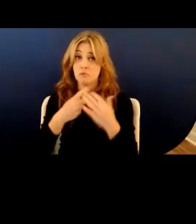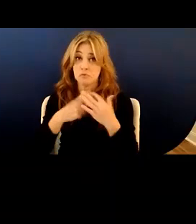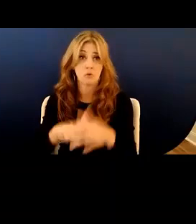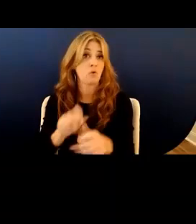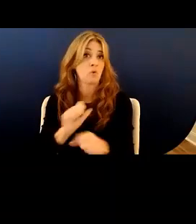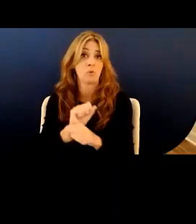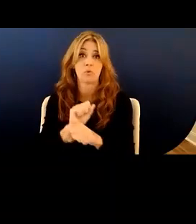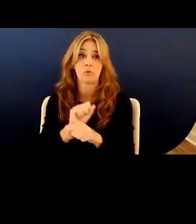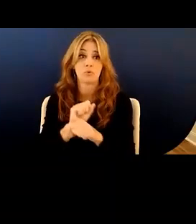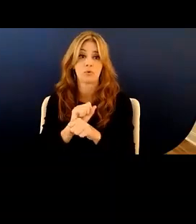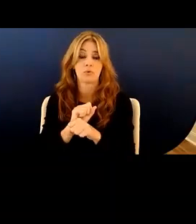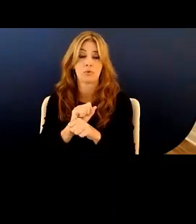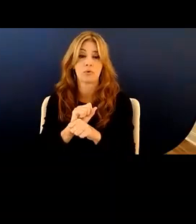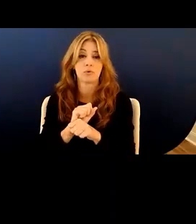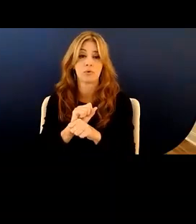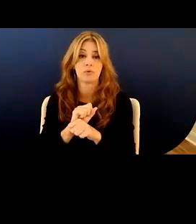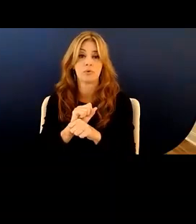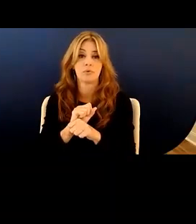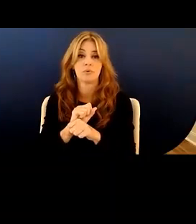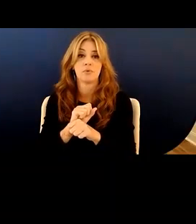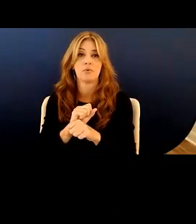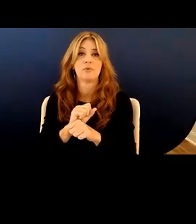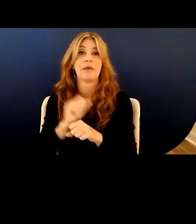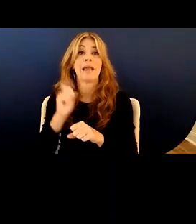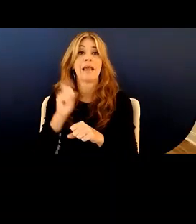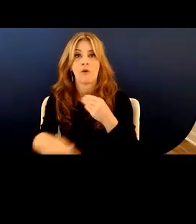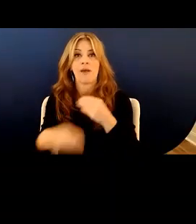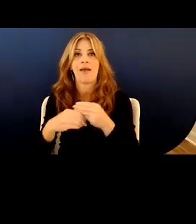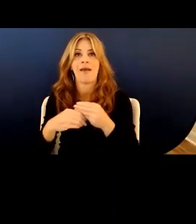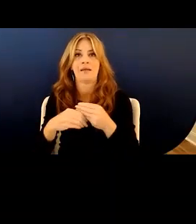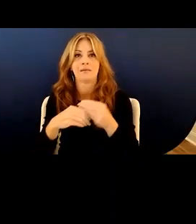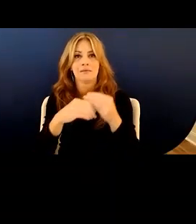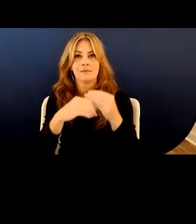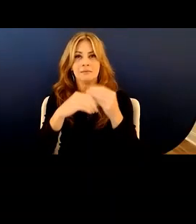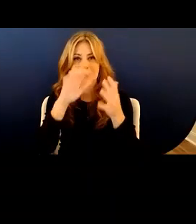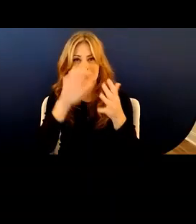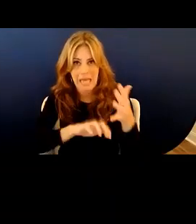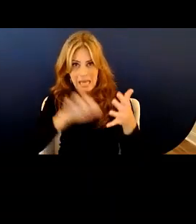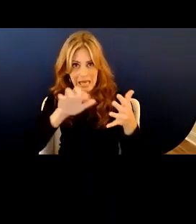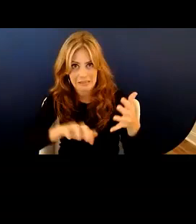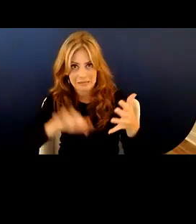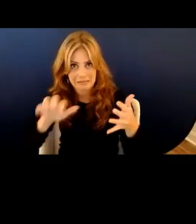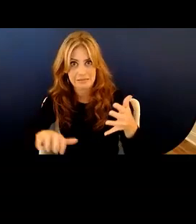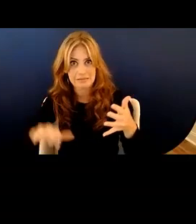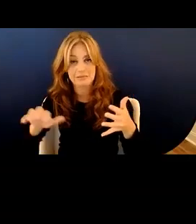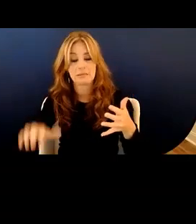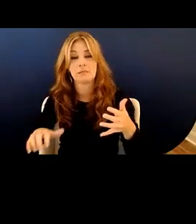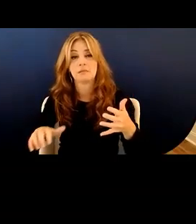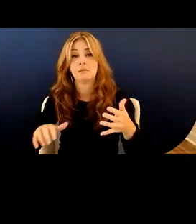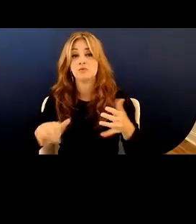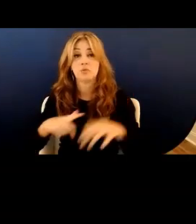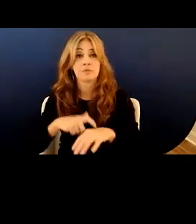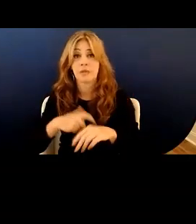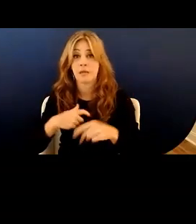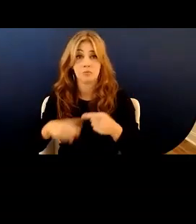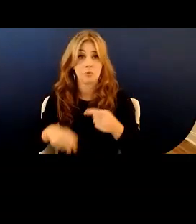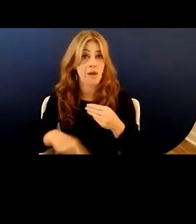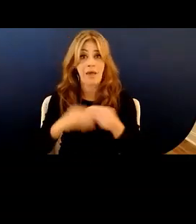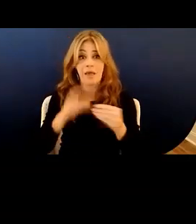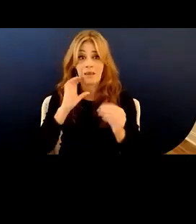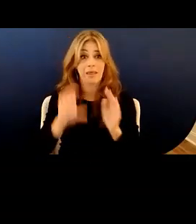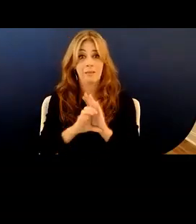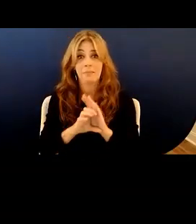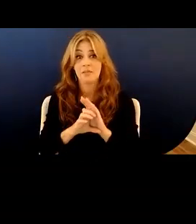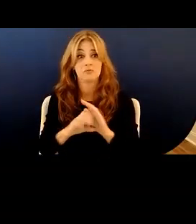start adding your texts, and when it's time to load images, rather than having to go to